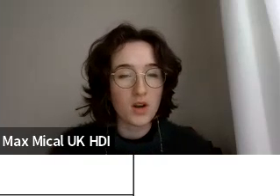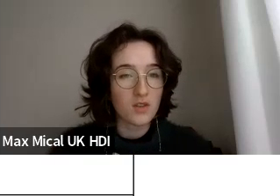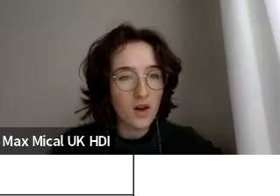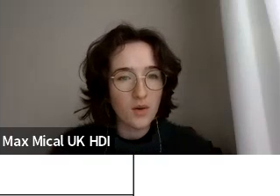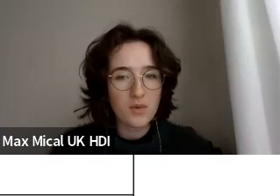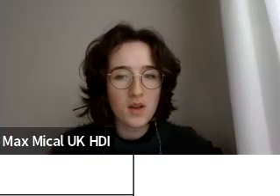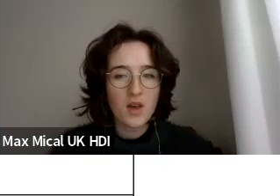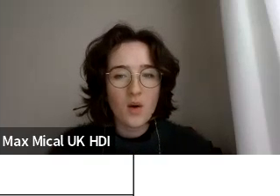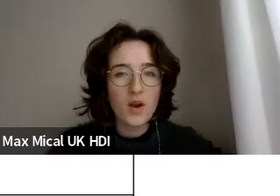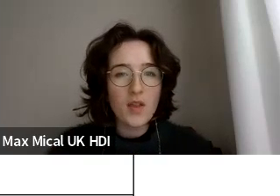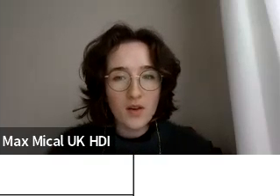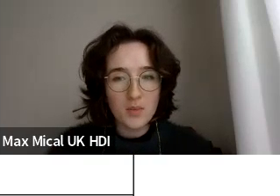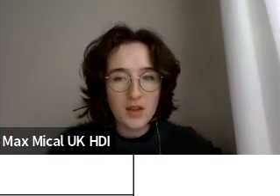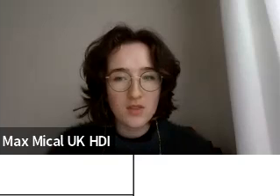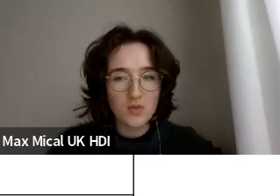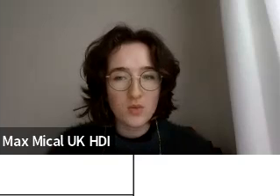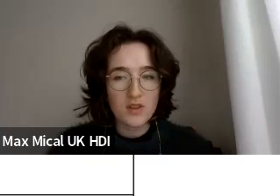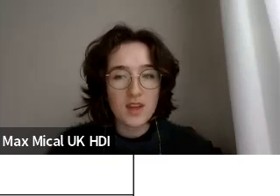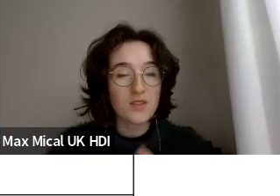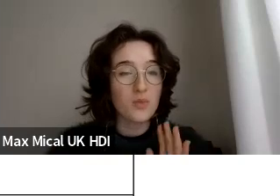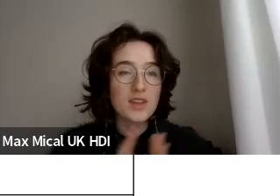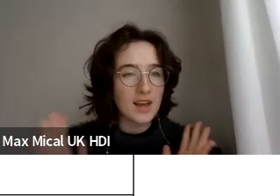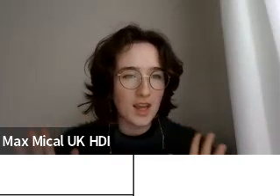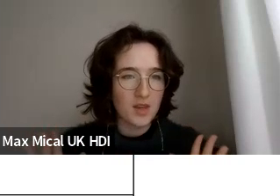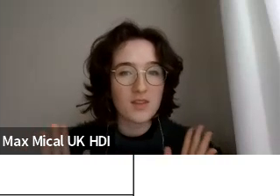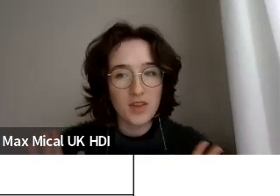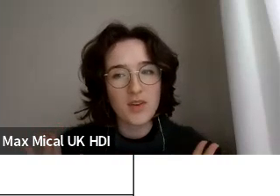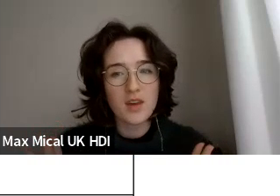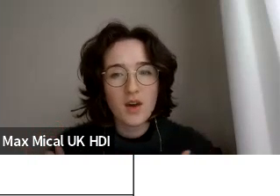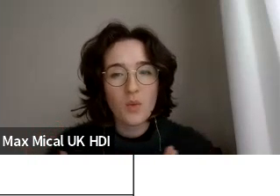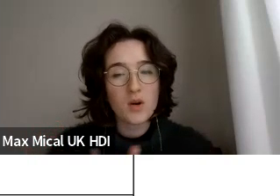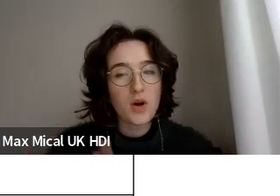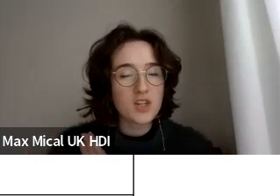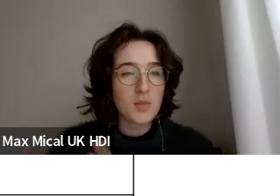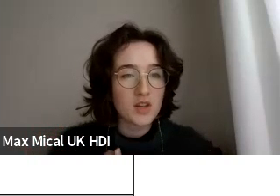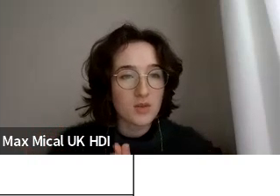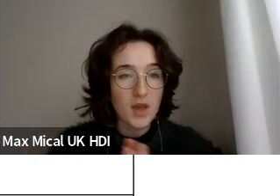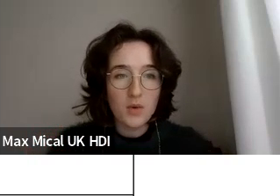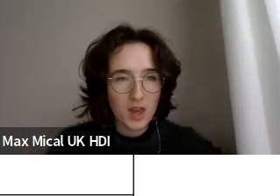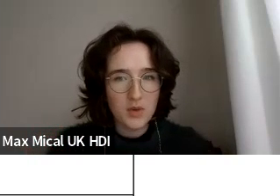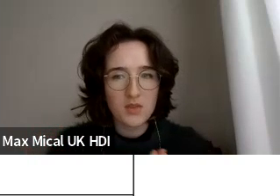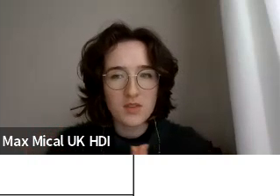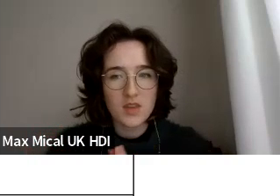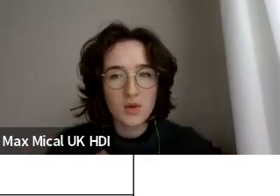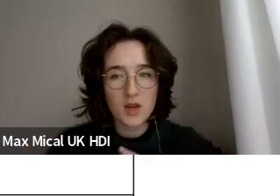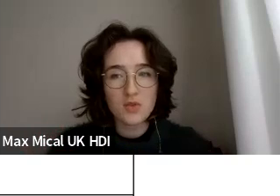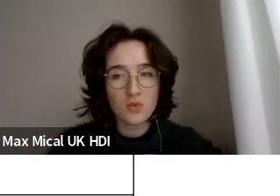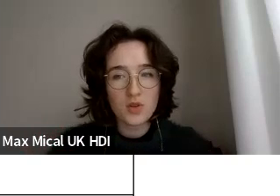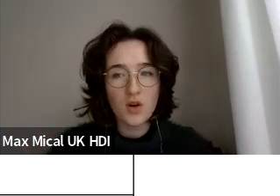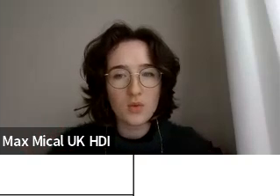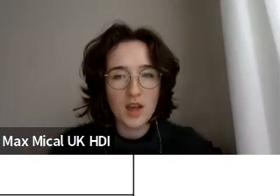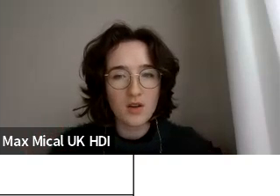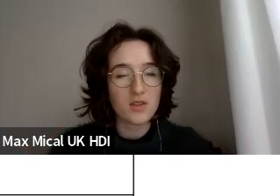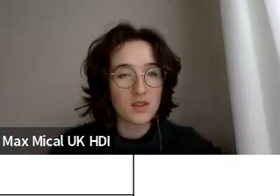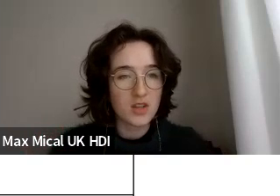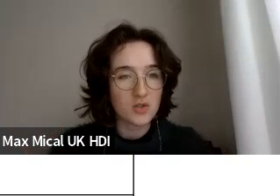we wanted to go? What I loved about this tool is that it's really dynamic, it's living. When our project manager met with KPFC, they were able to